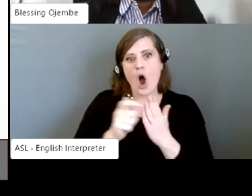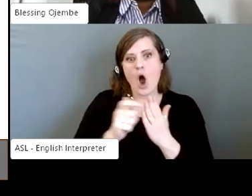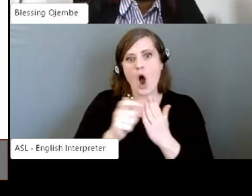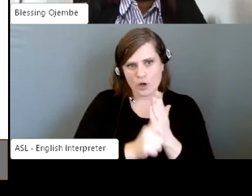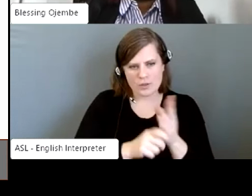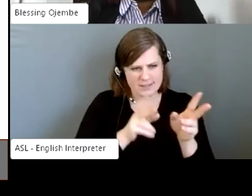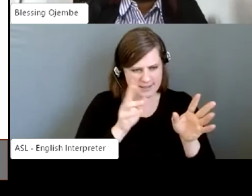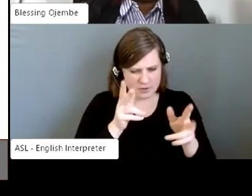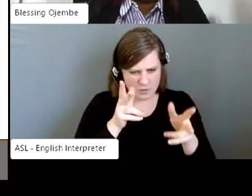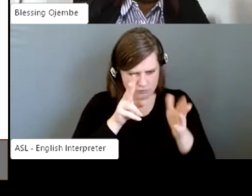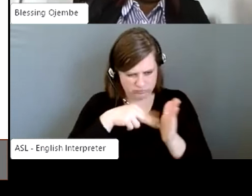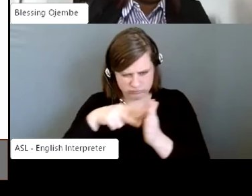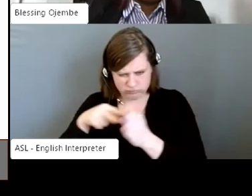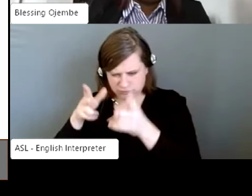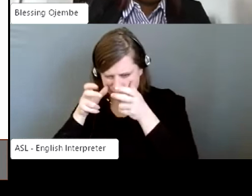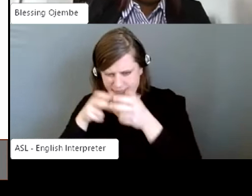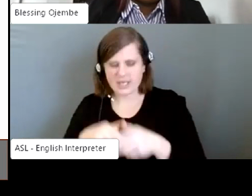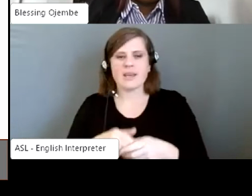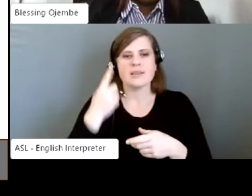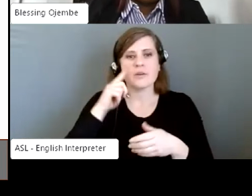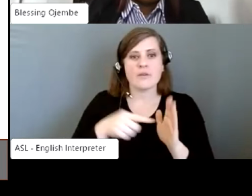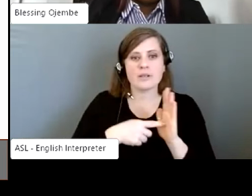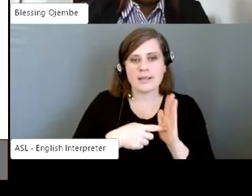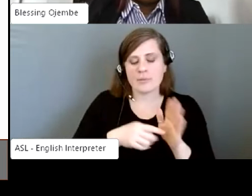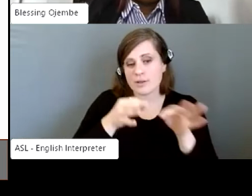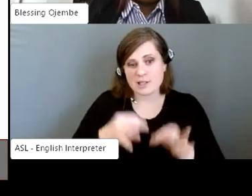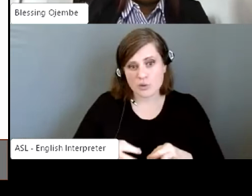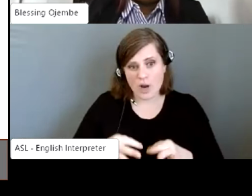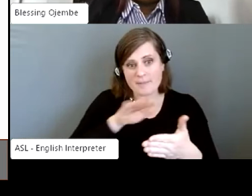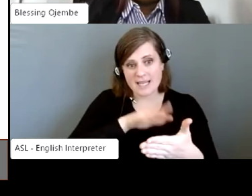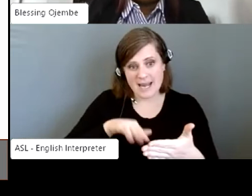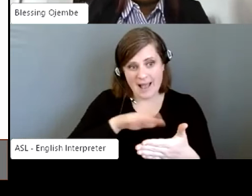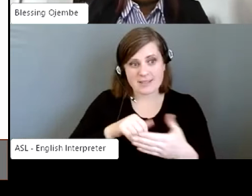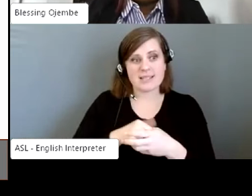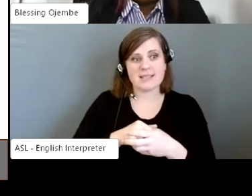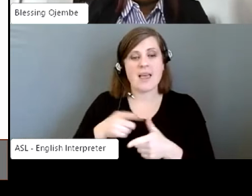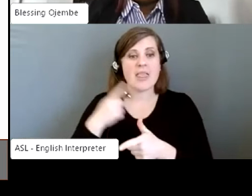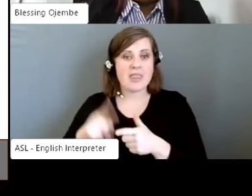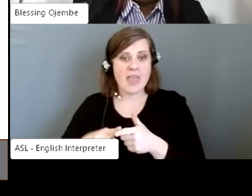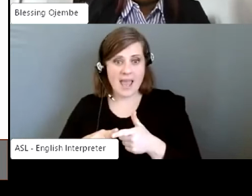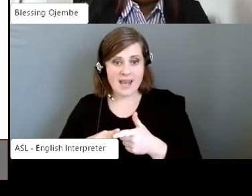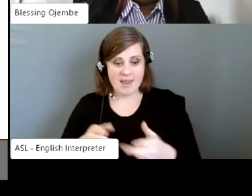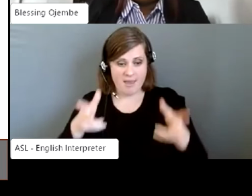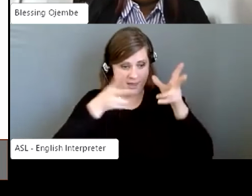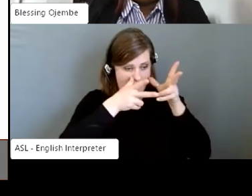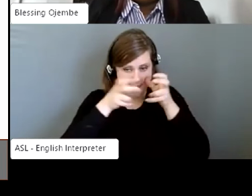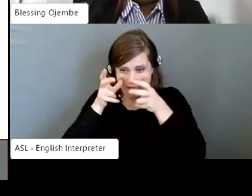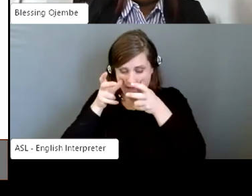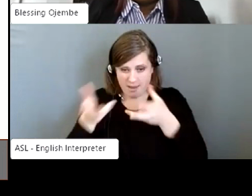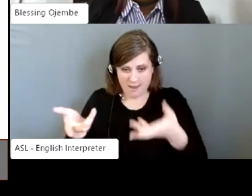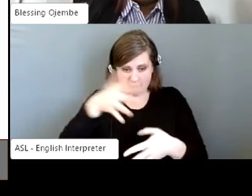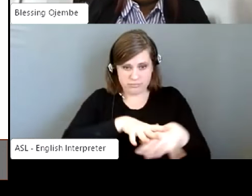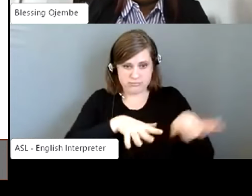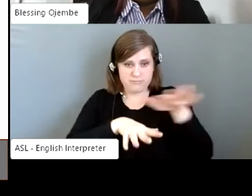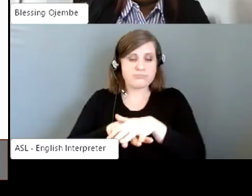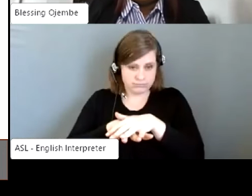on that several articles, statisticians do a statistical analysis, and then they pool prevalence across each